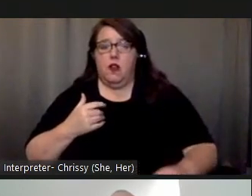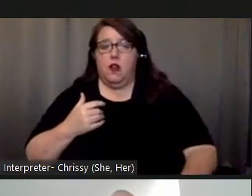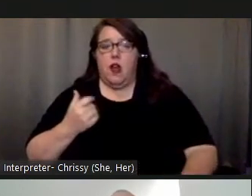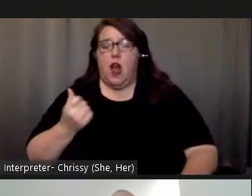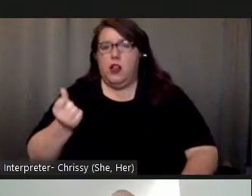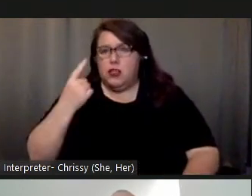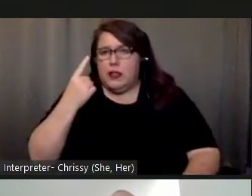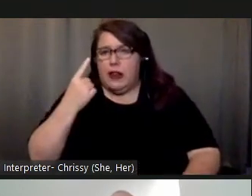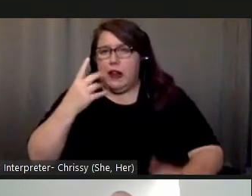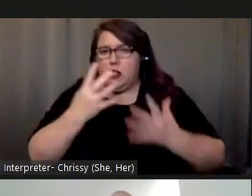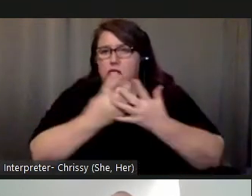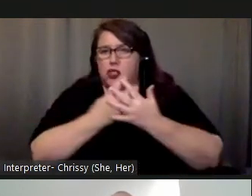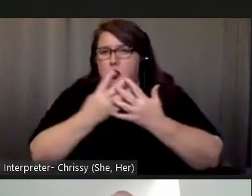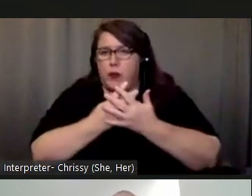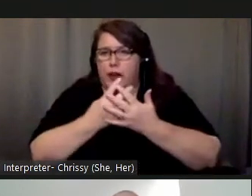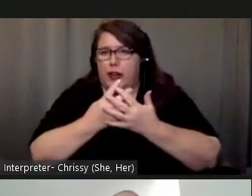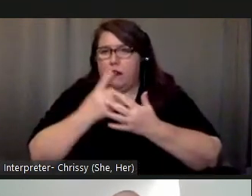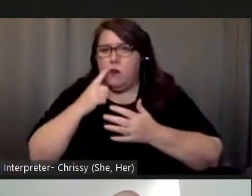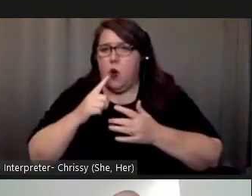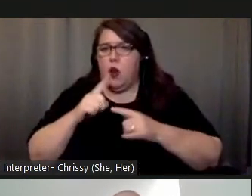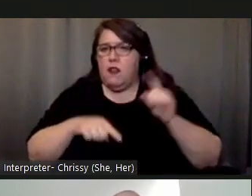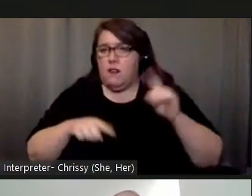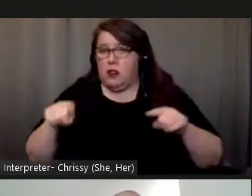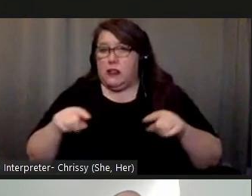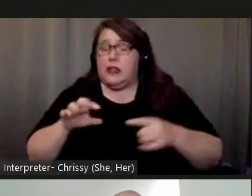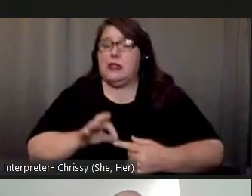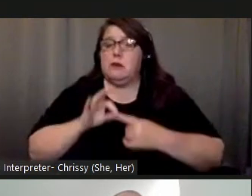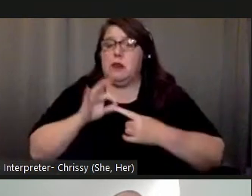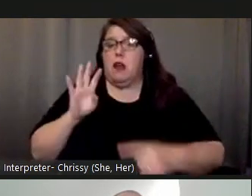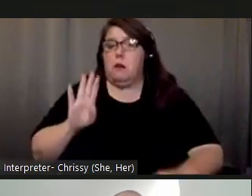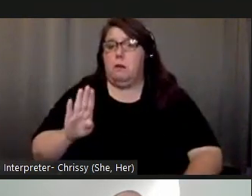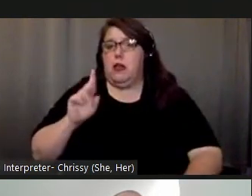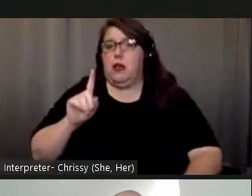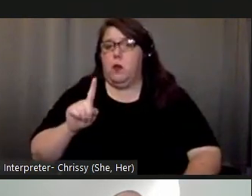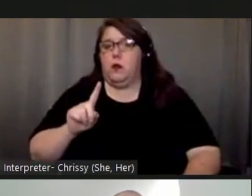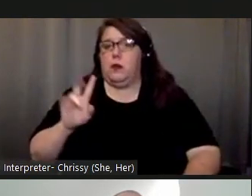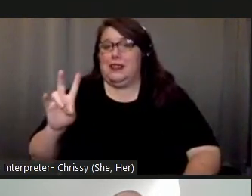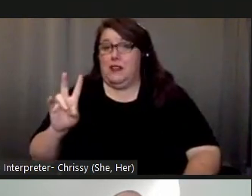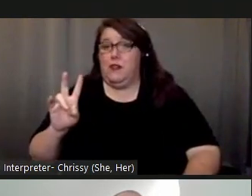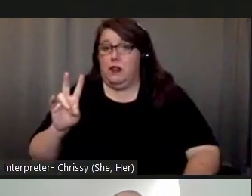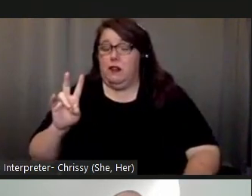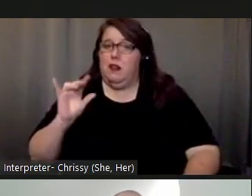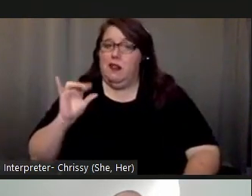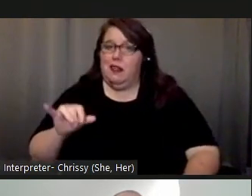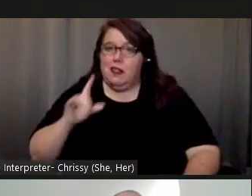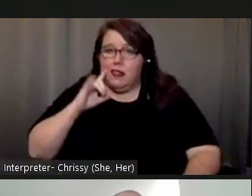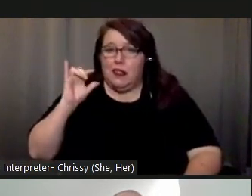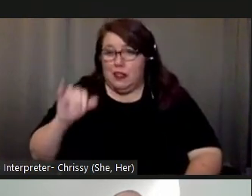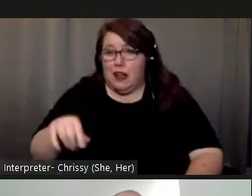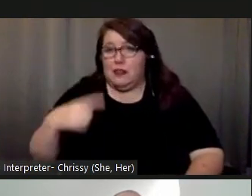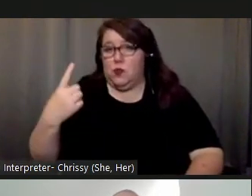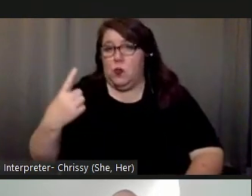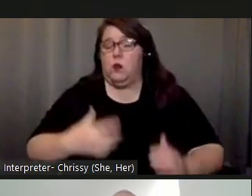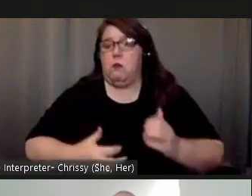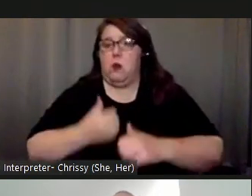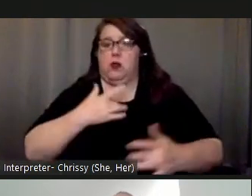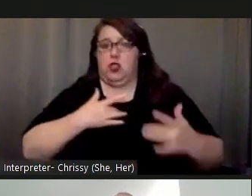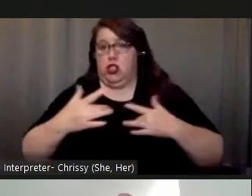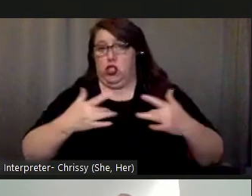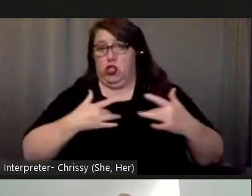and screen for these variants, specifically the B117 variant, which is, I think, really the variant that we're most concerned about